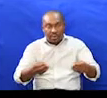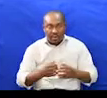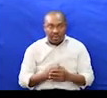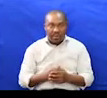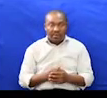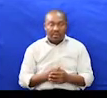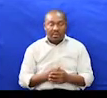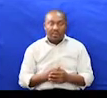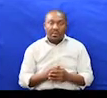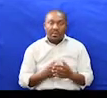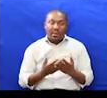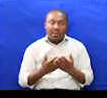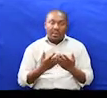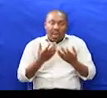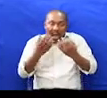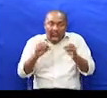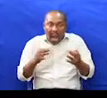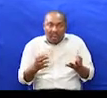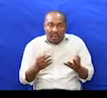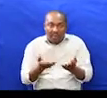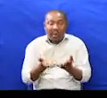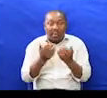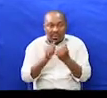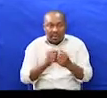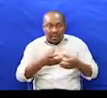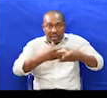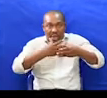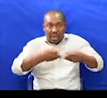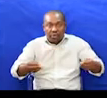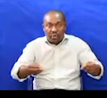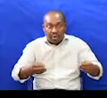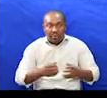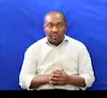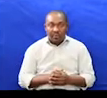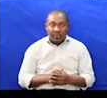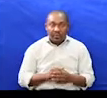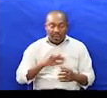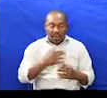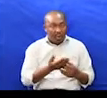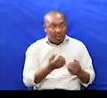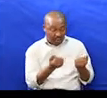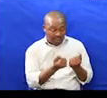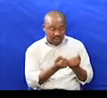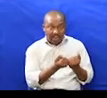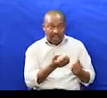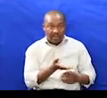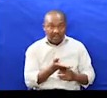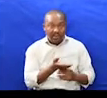what? How can we destroy the atom? And how can we create the